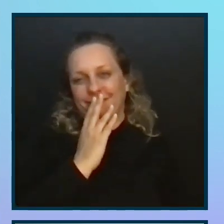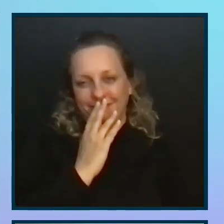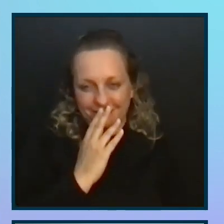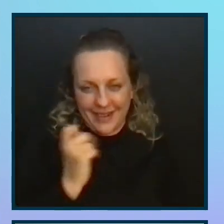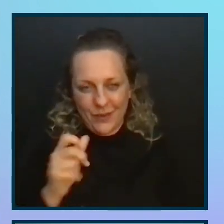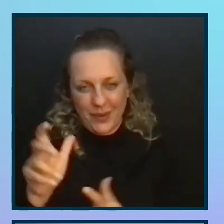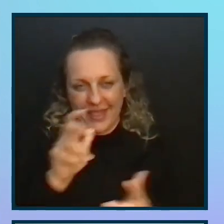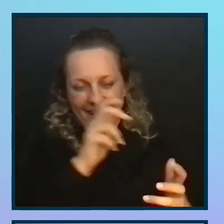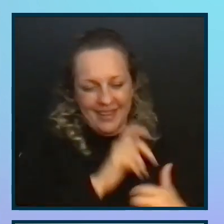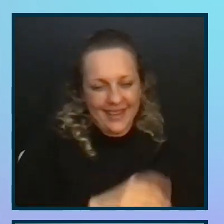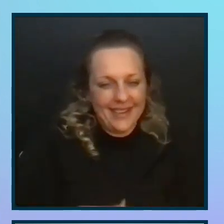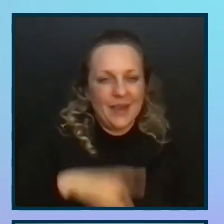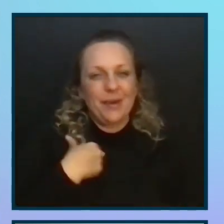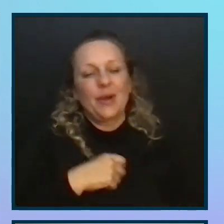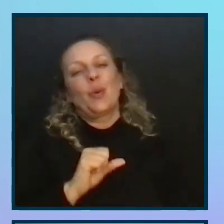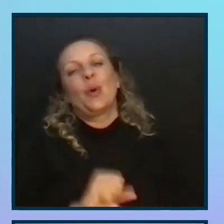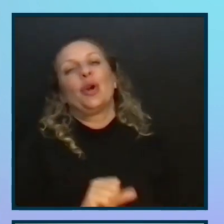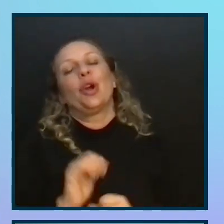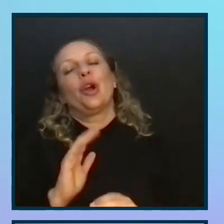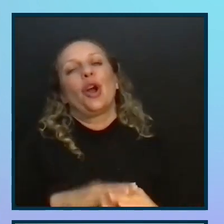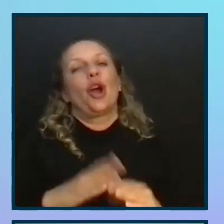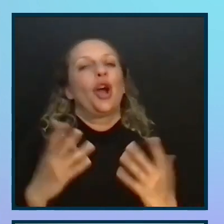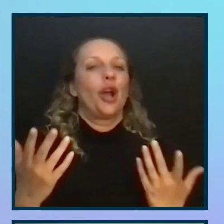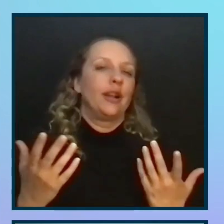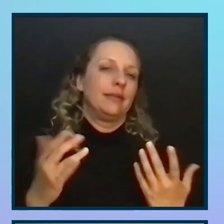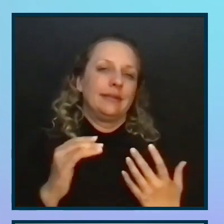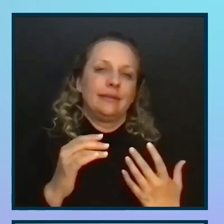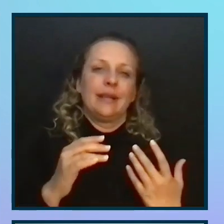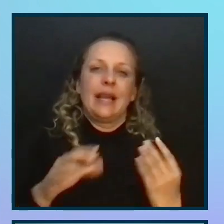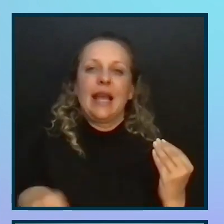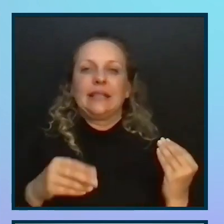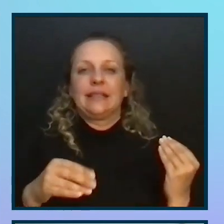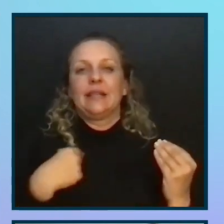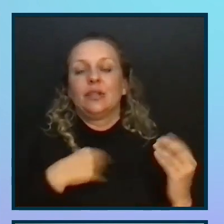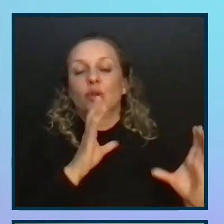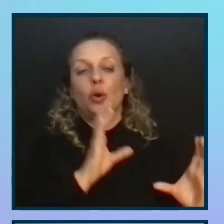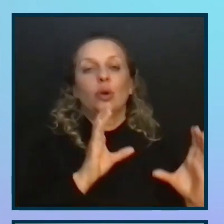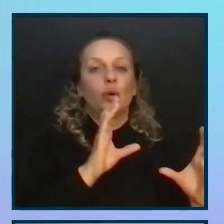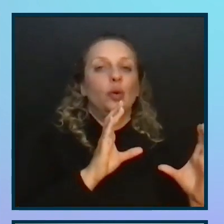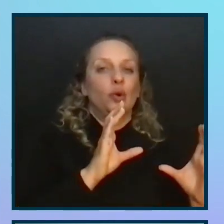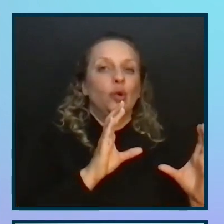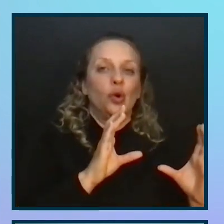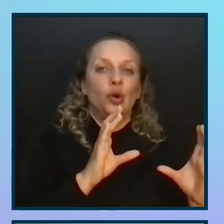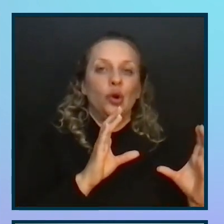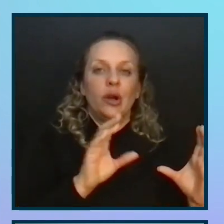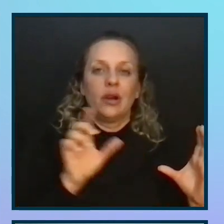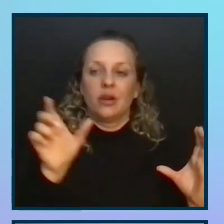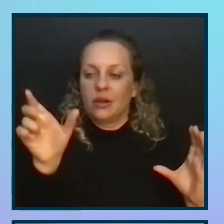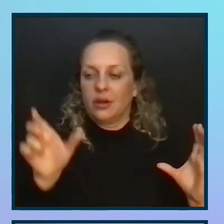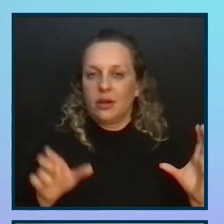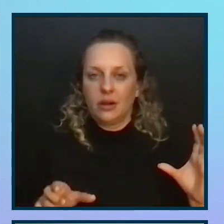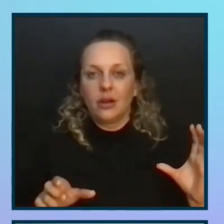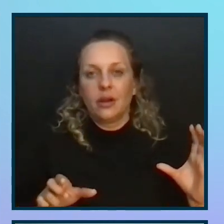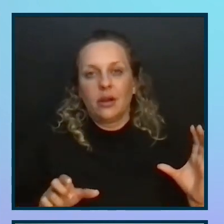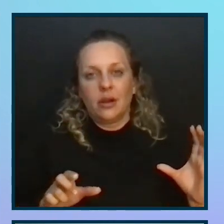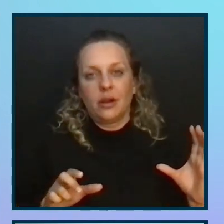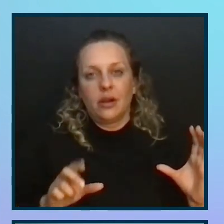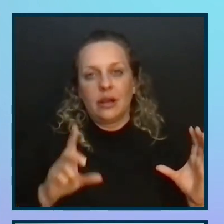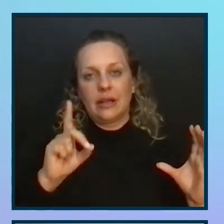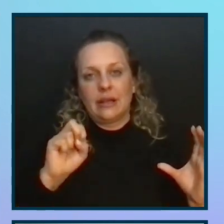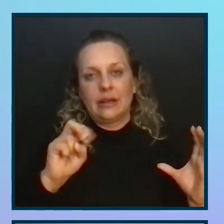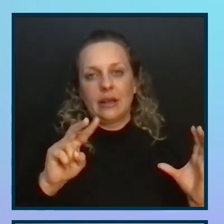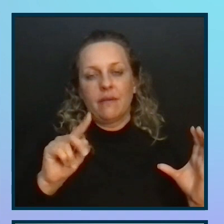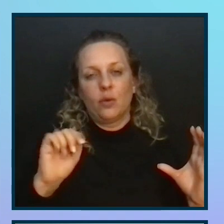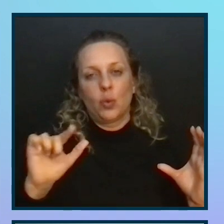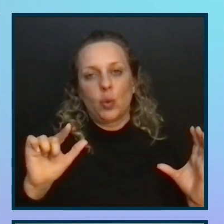because we're working in an extension. So I have Google open in my browser, and beside that is the DevTools